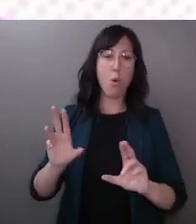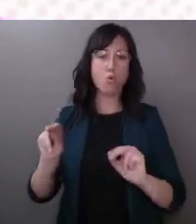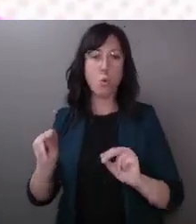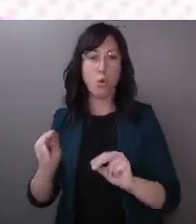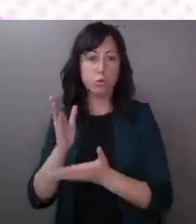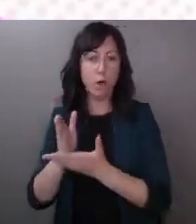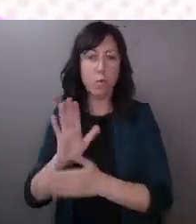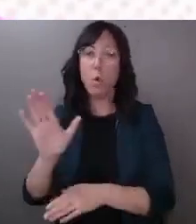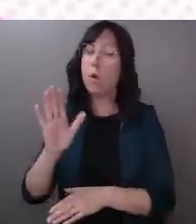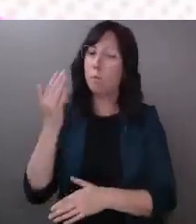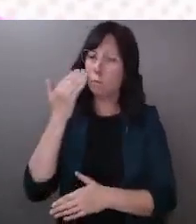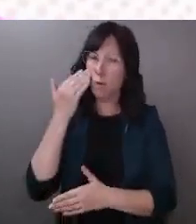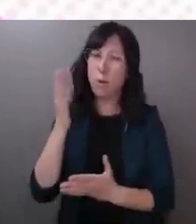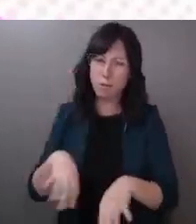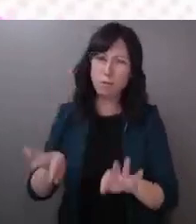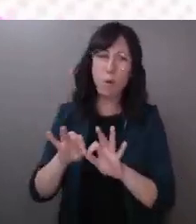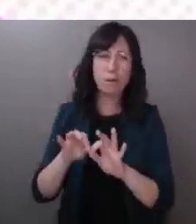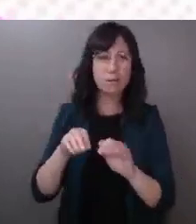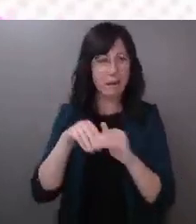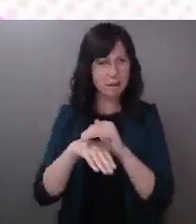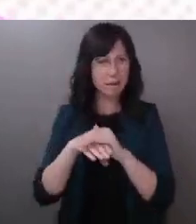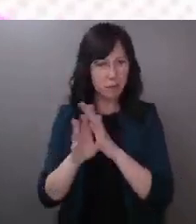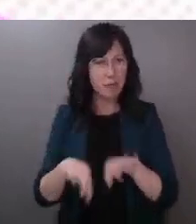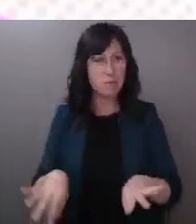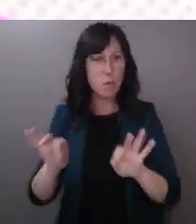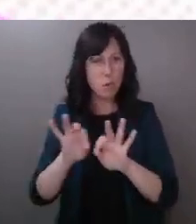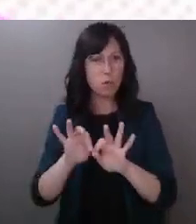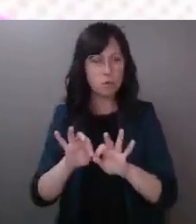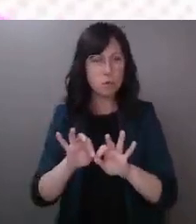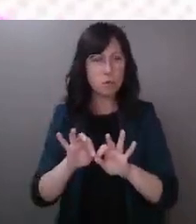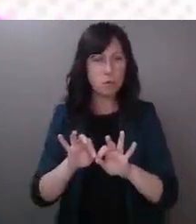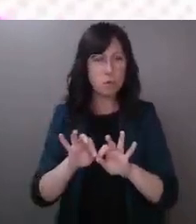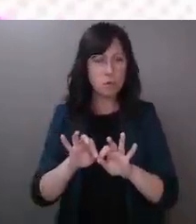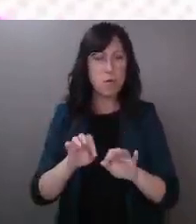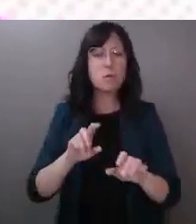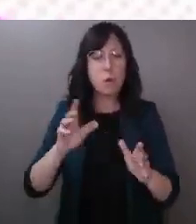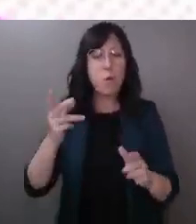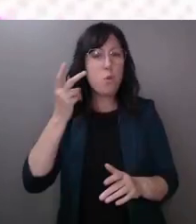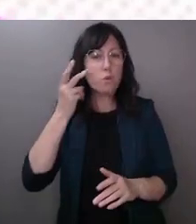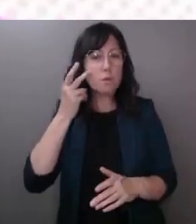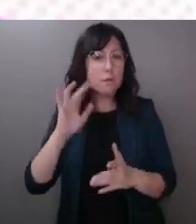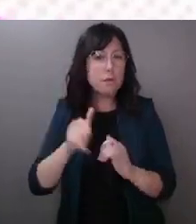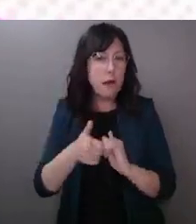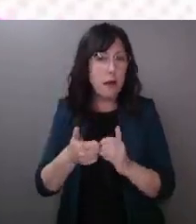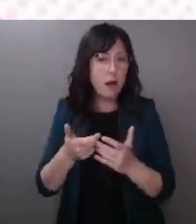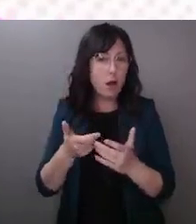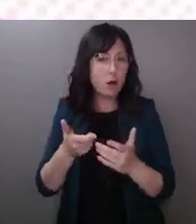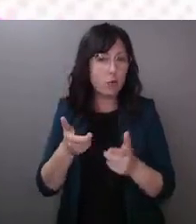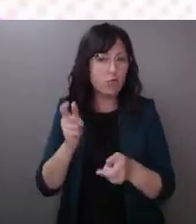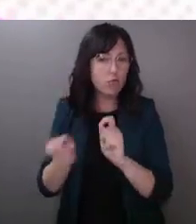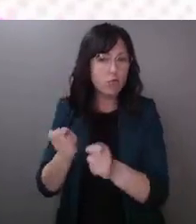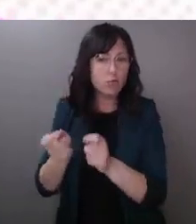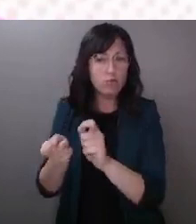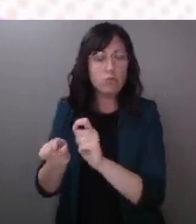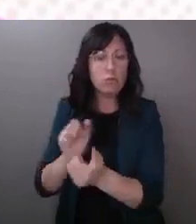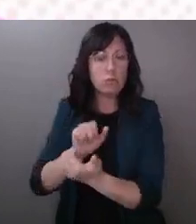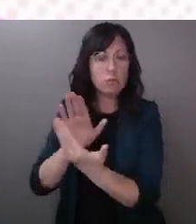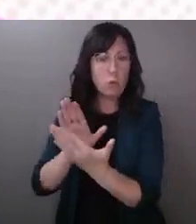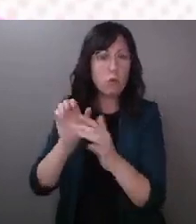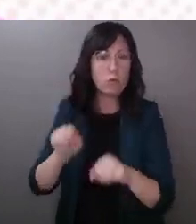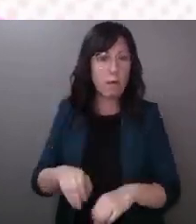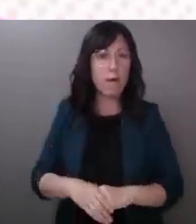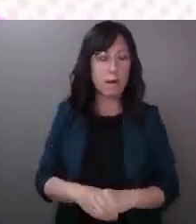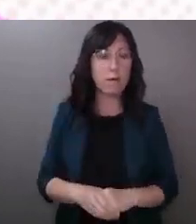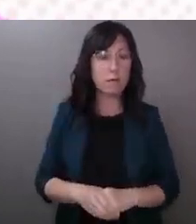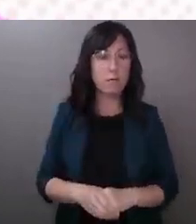it's important for them, and they have said that so many times. So we will see what we can do, and I've received an